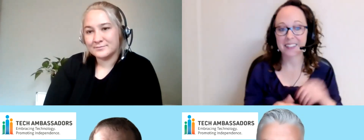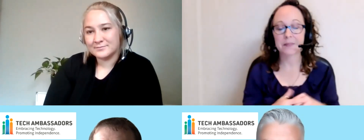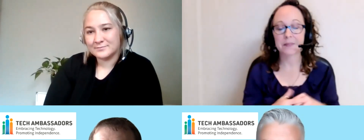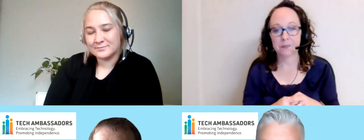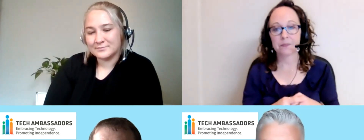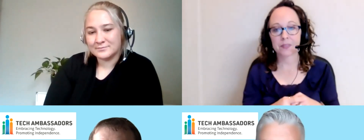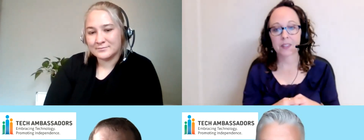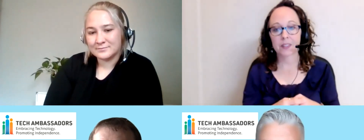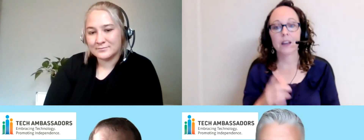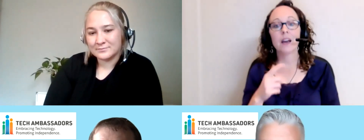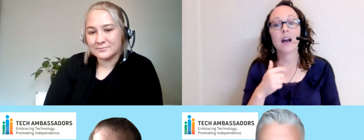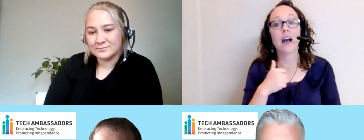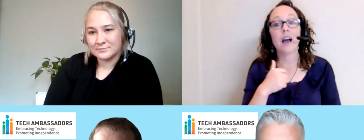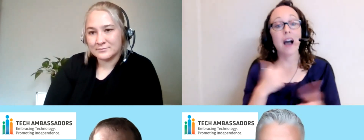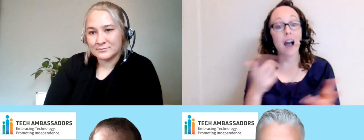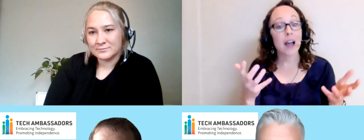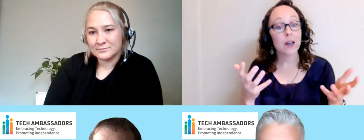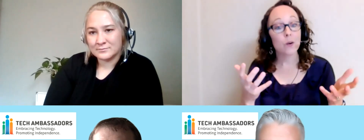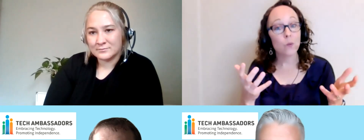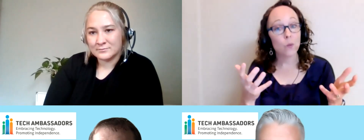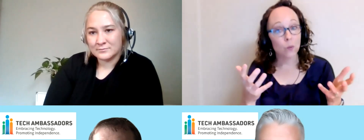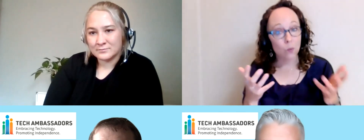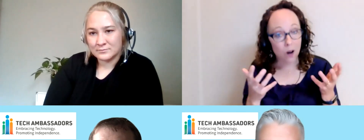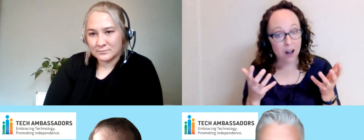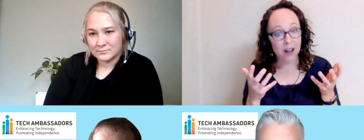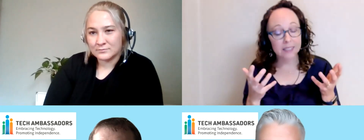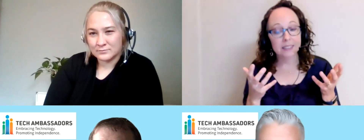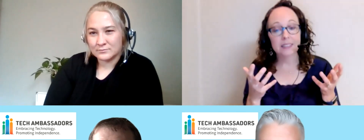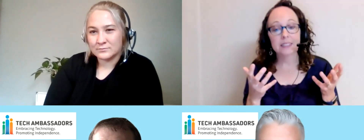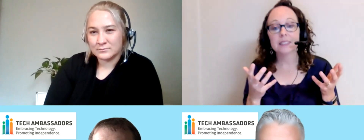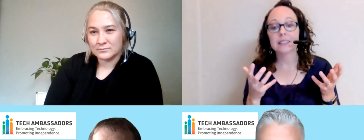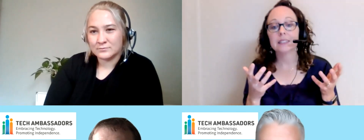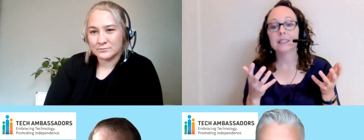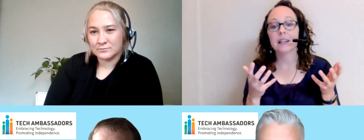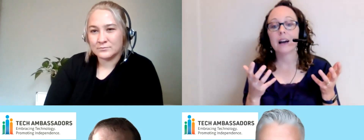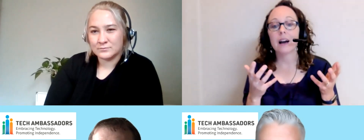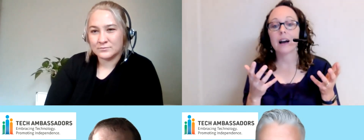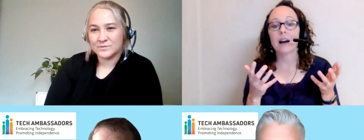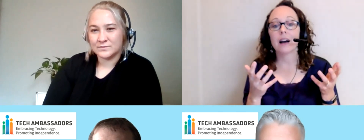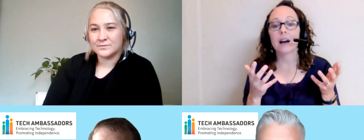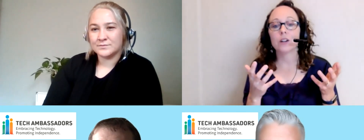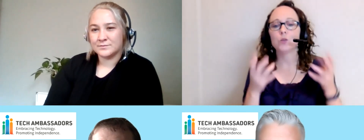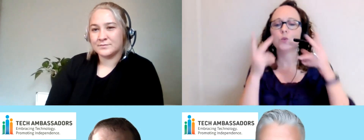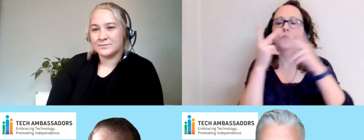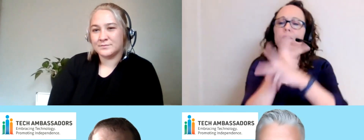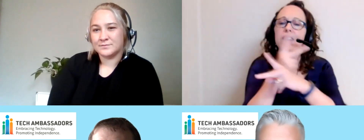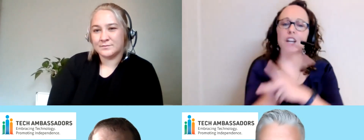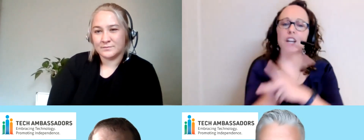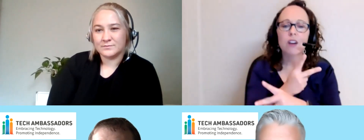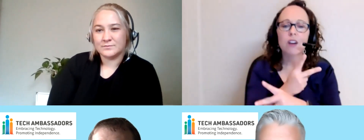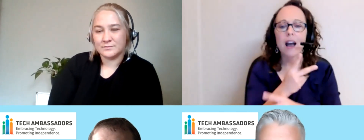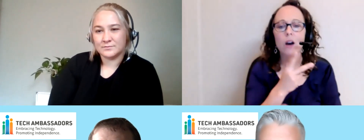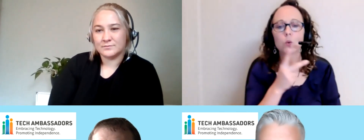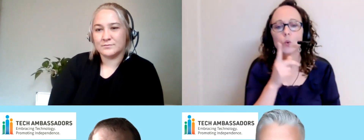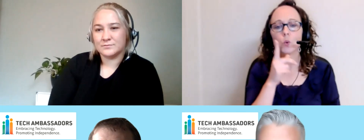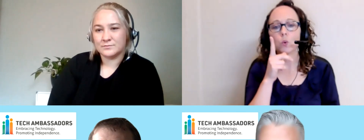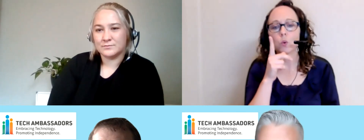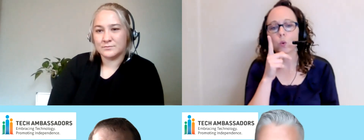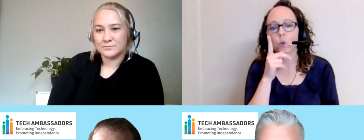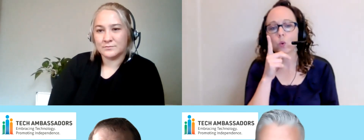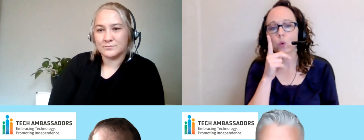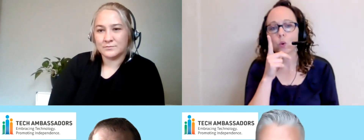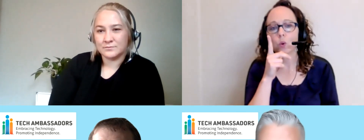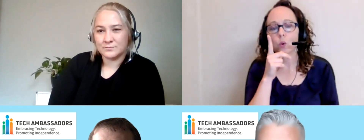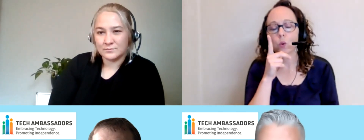I want to figure out who makes that program for